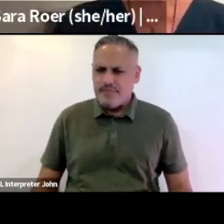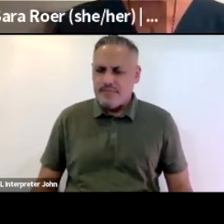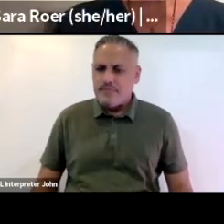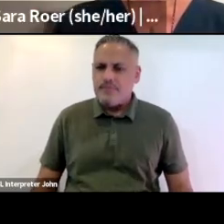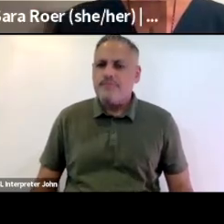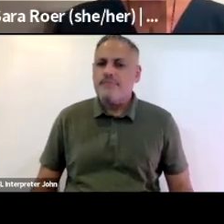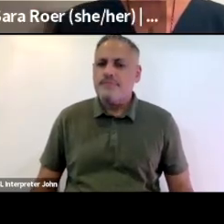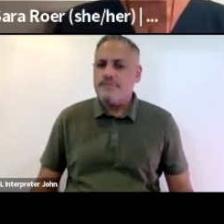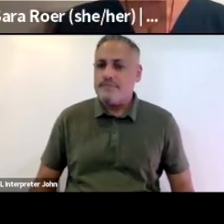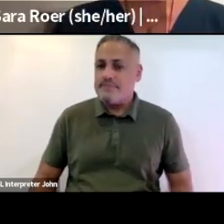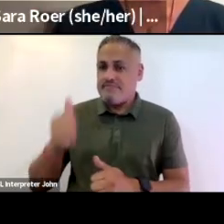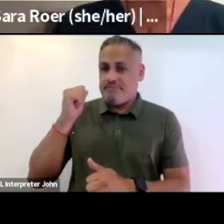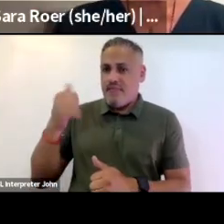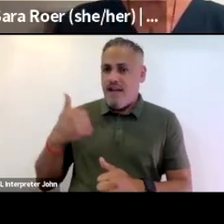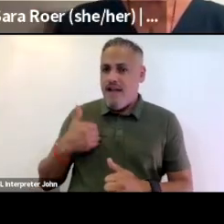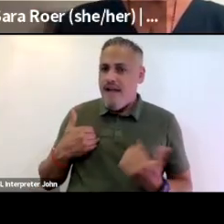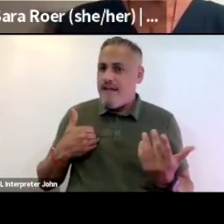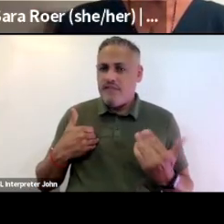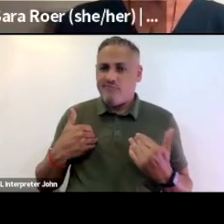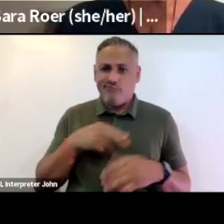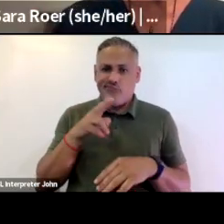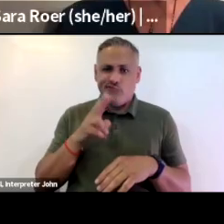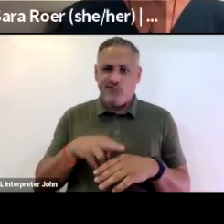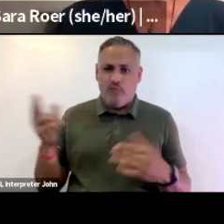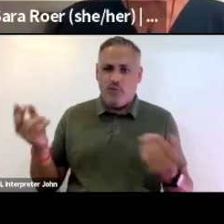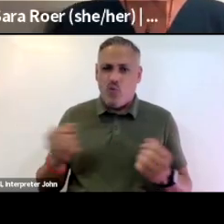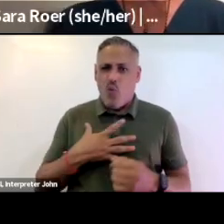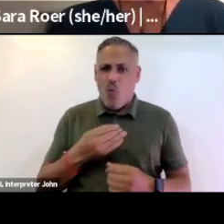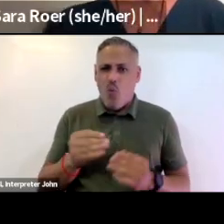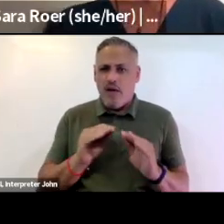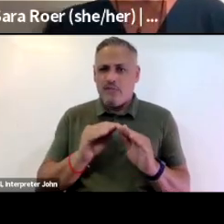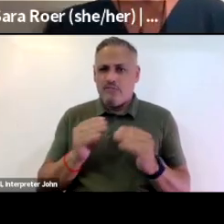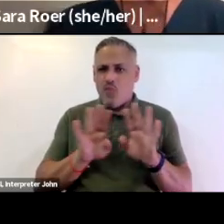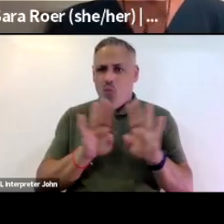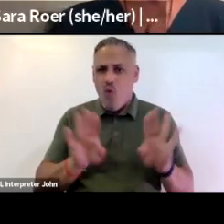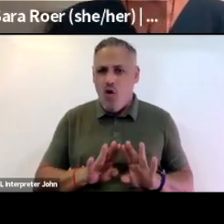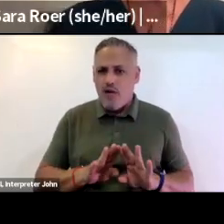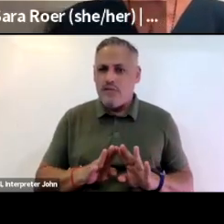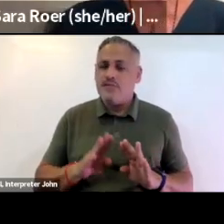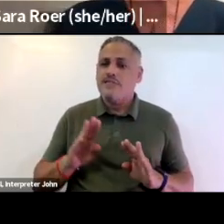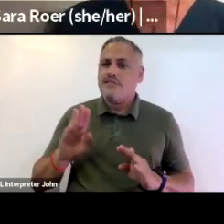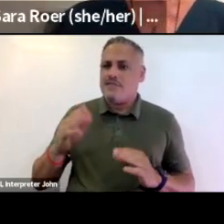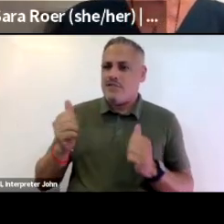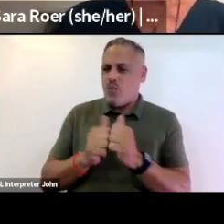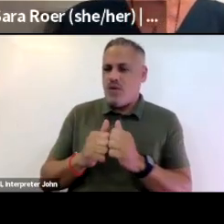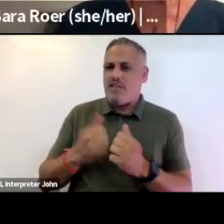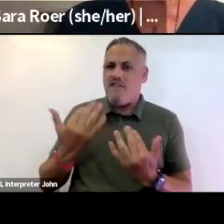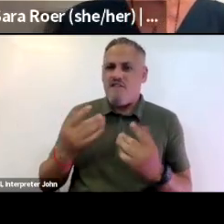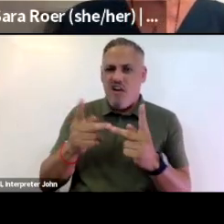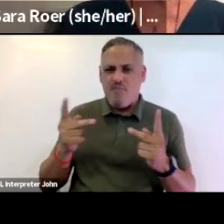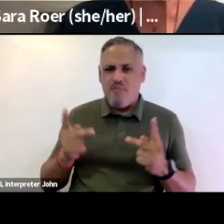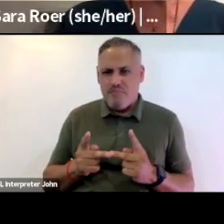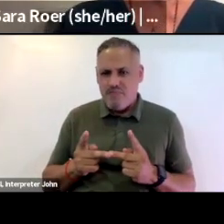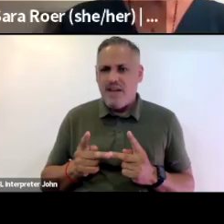frame. Behind me is a rather generic white wall and part of a granite fireplace that are part of the conference room at the